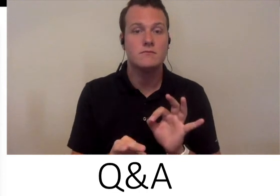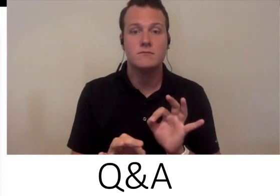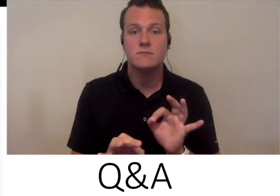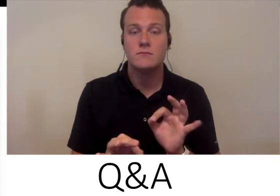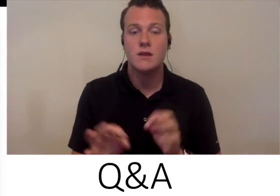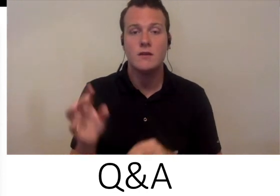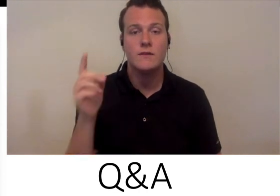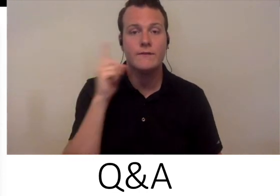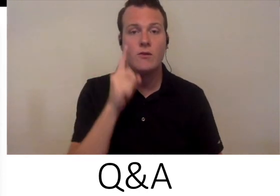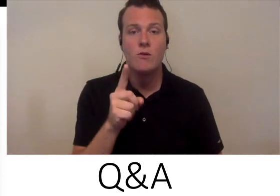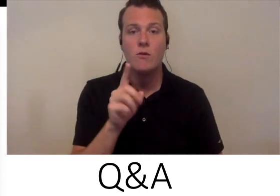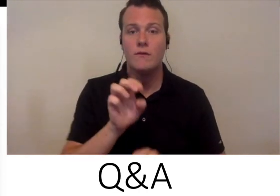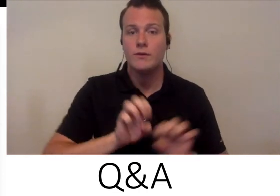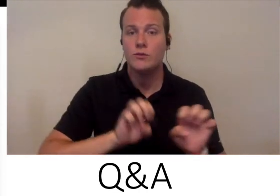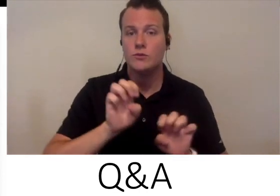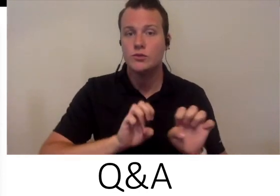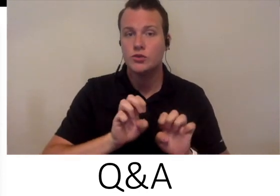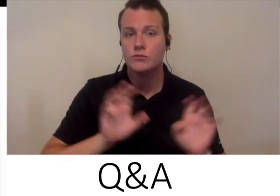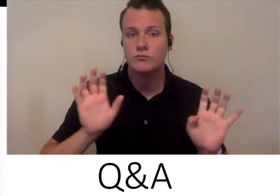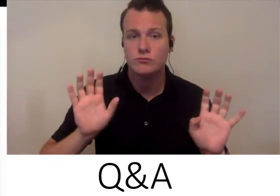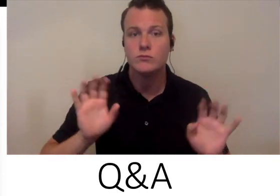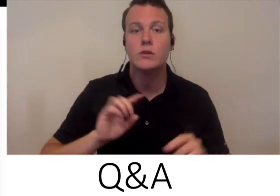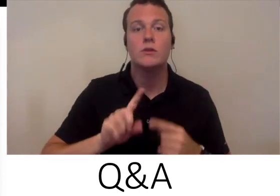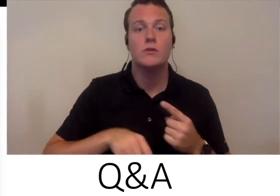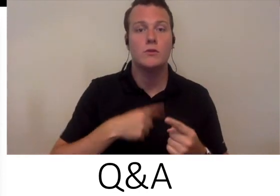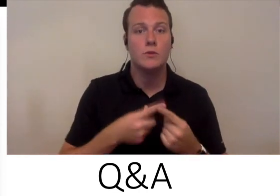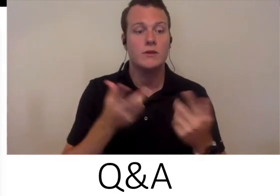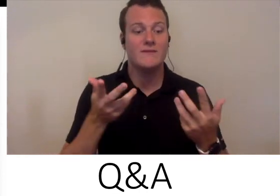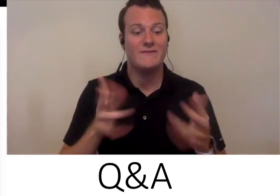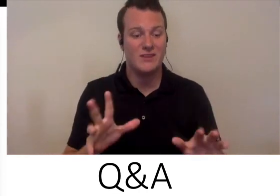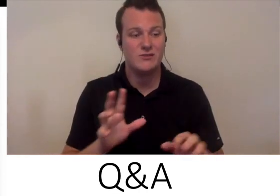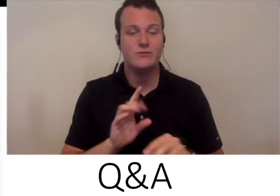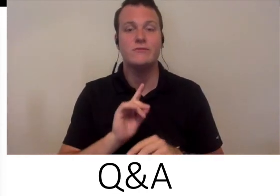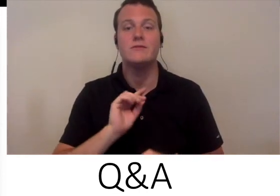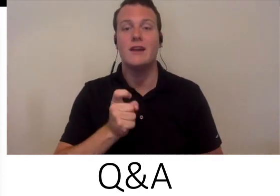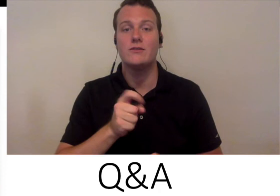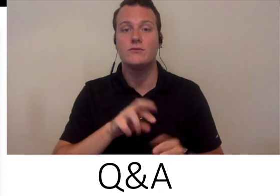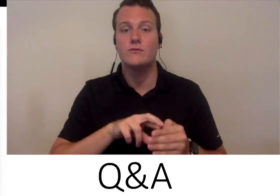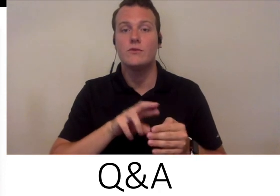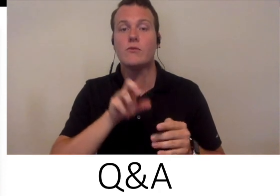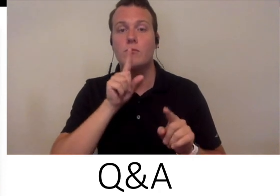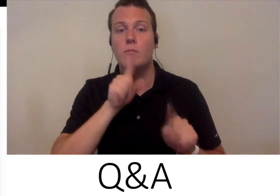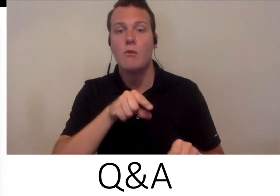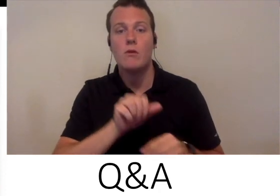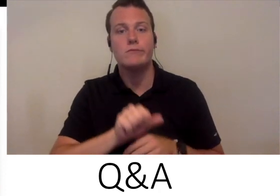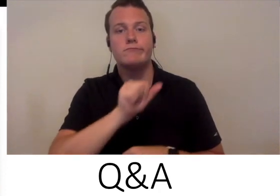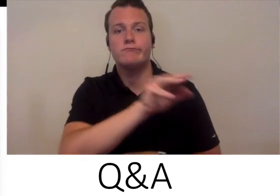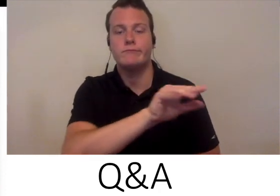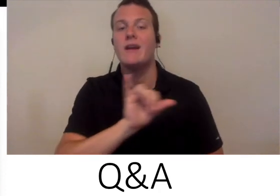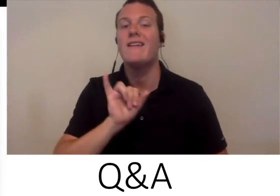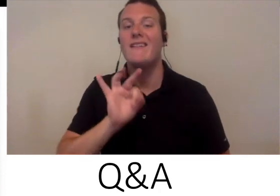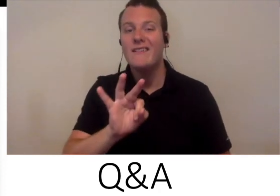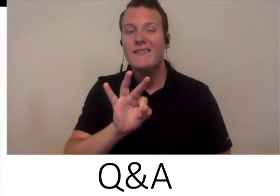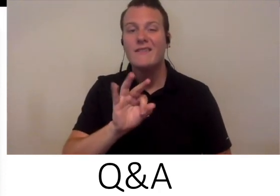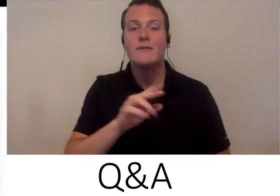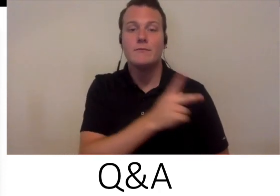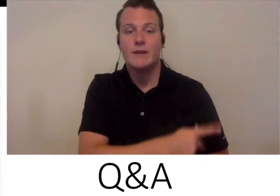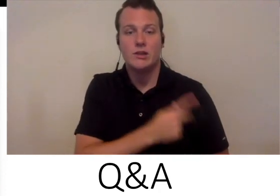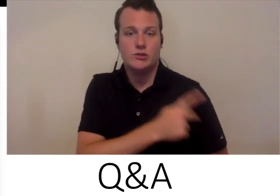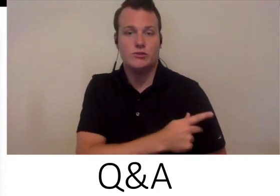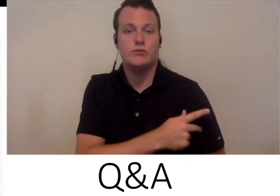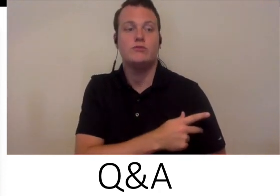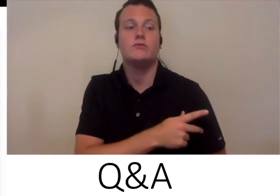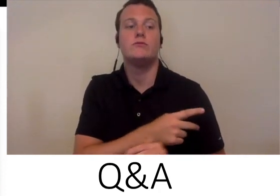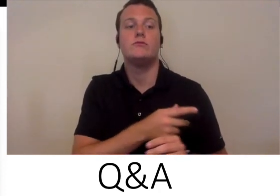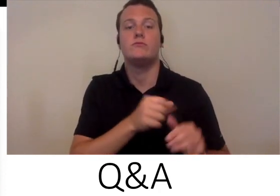an evaluation, then as soon as you're finished with that patient, send it to them. But if you're seeing a patient ongoing and you